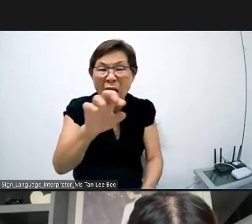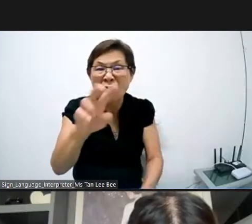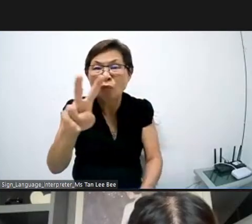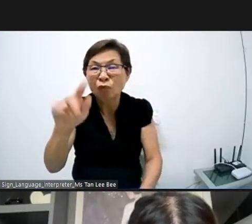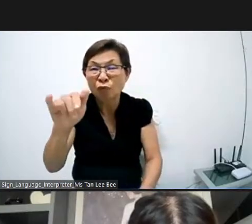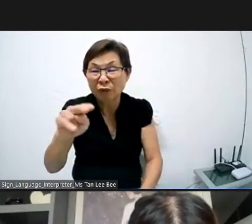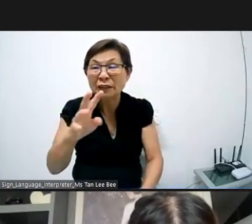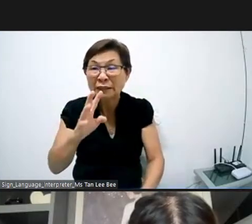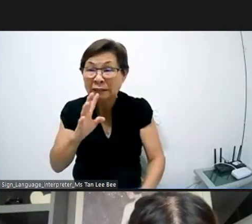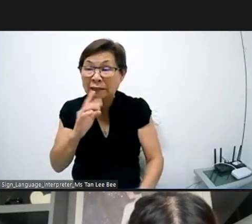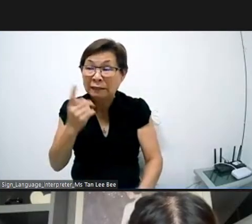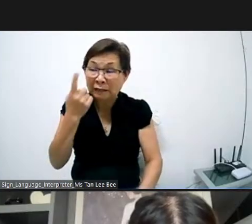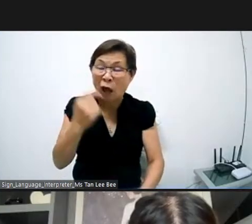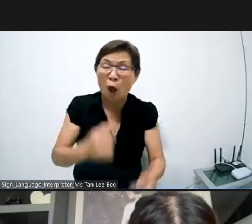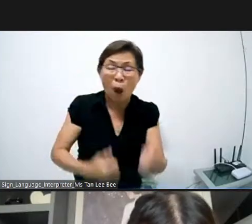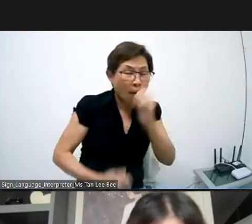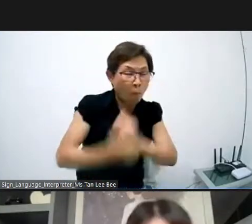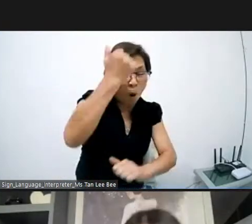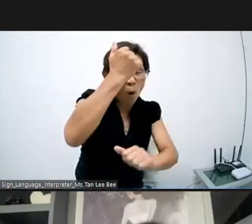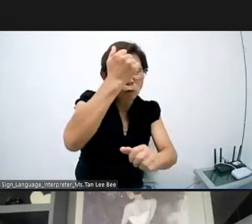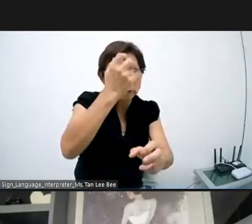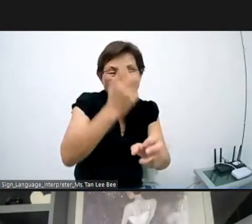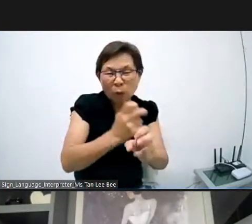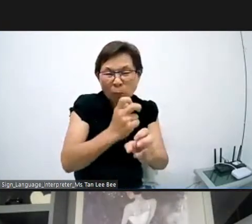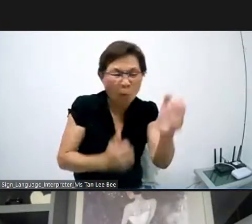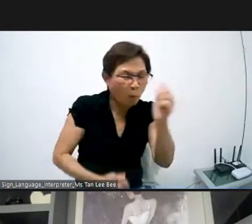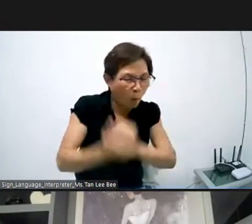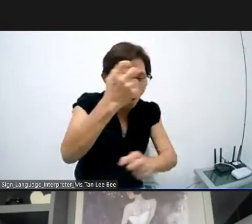My the most challenging, another the most challenging